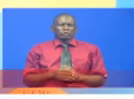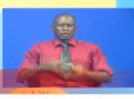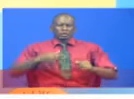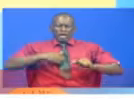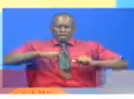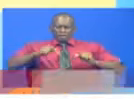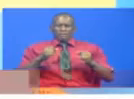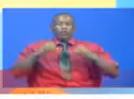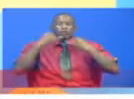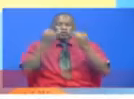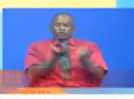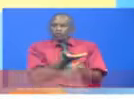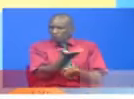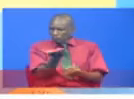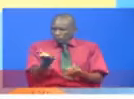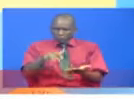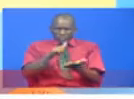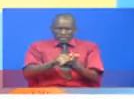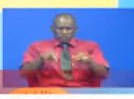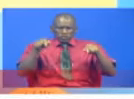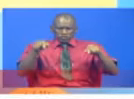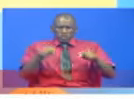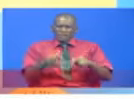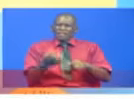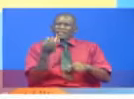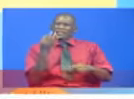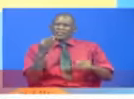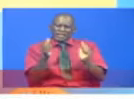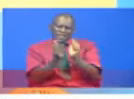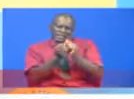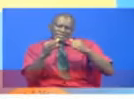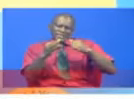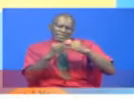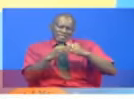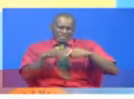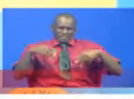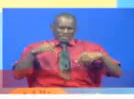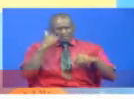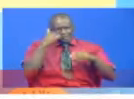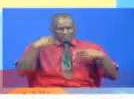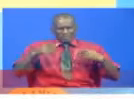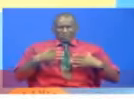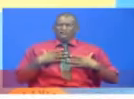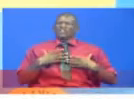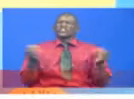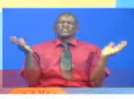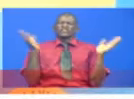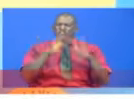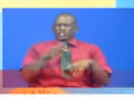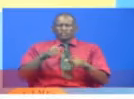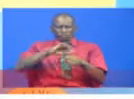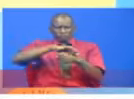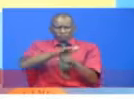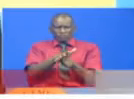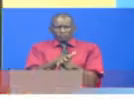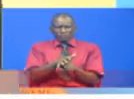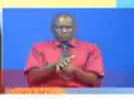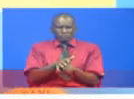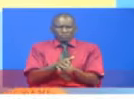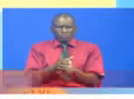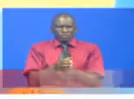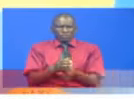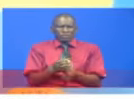to inform you that today 318 patients have recovered from the disease.